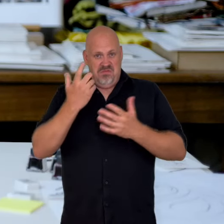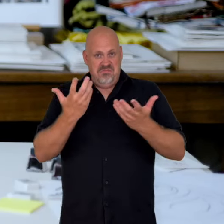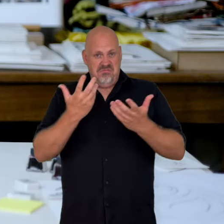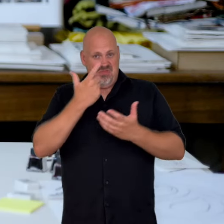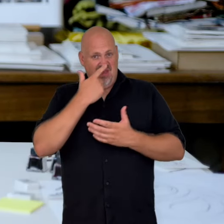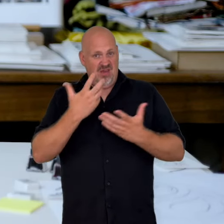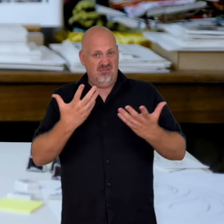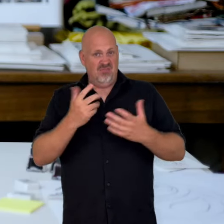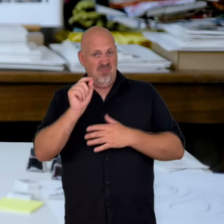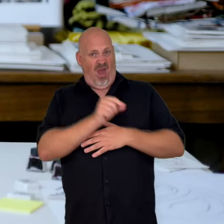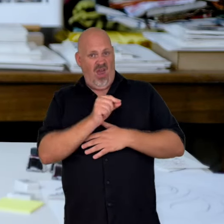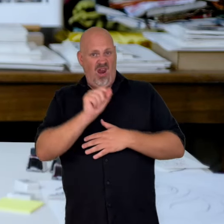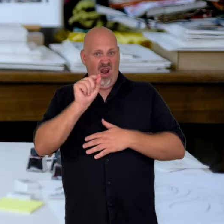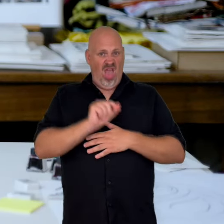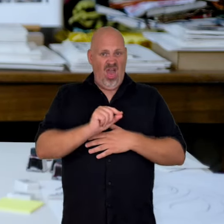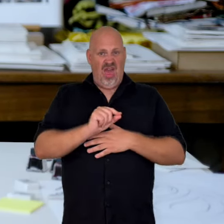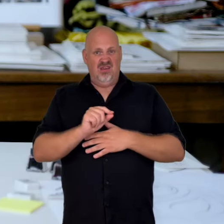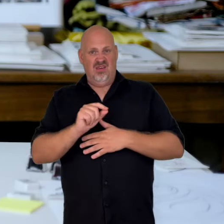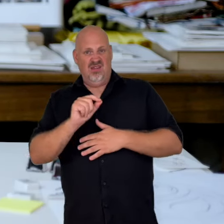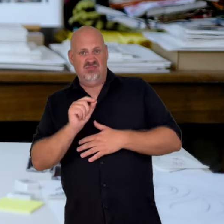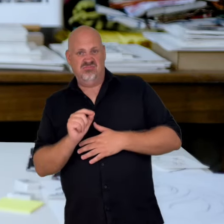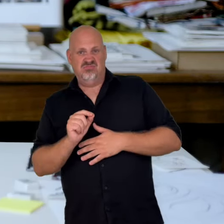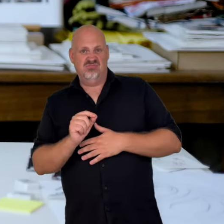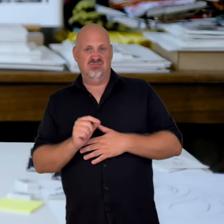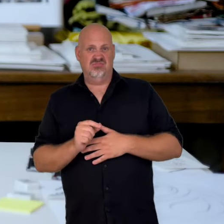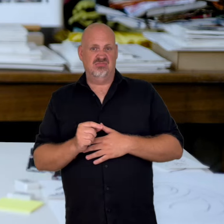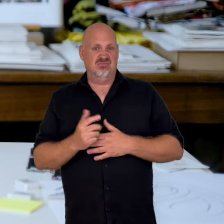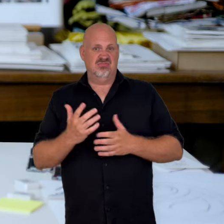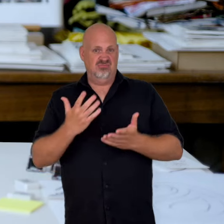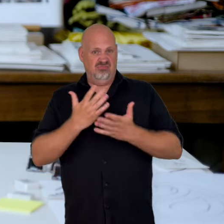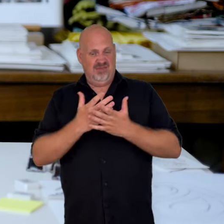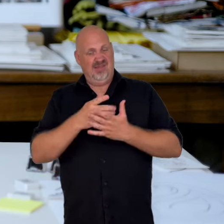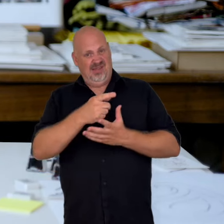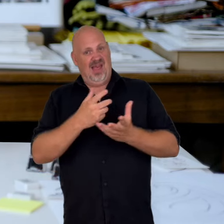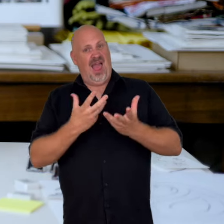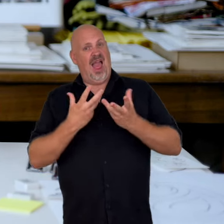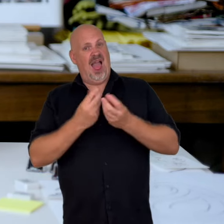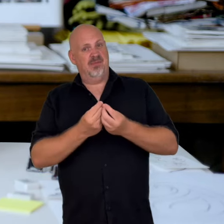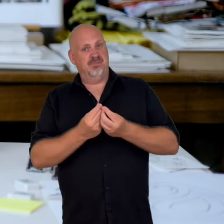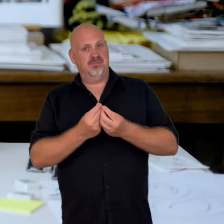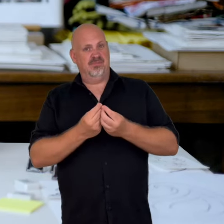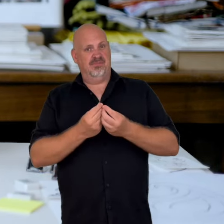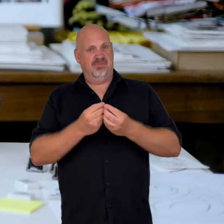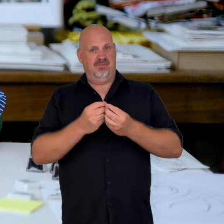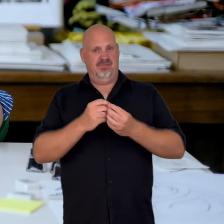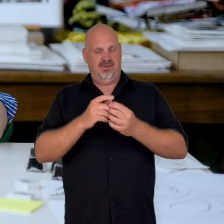some little elements